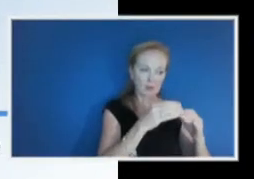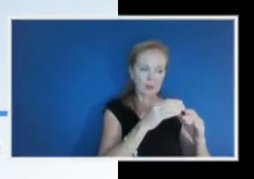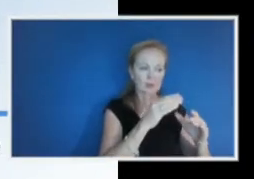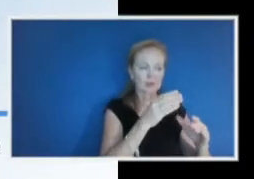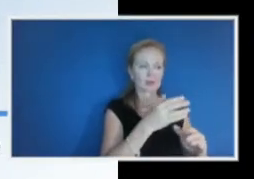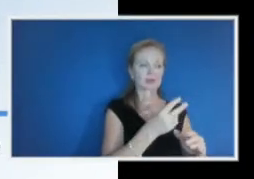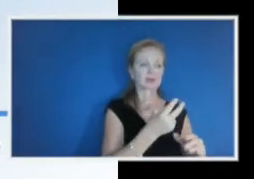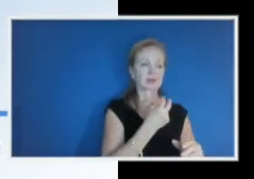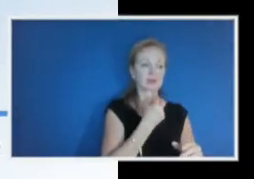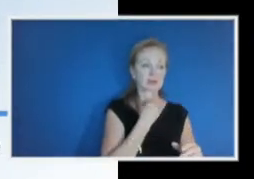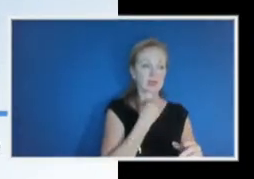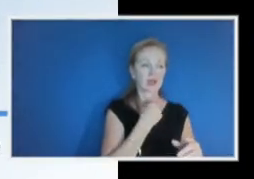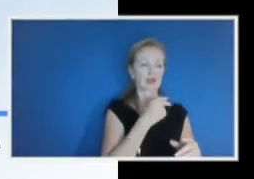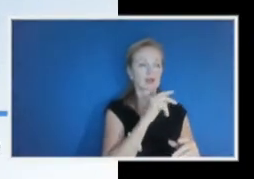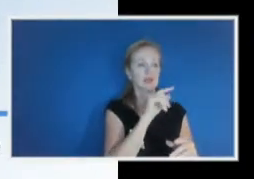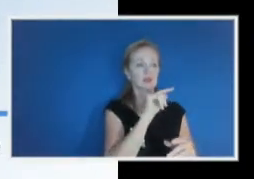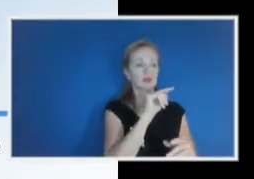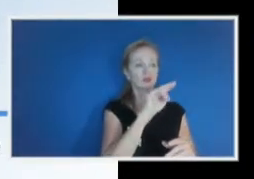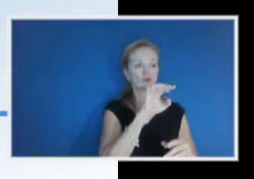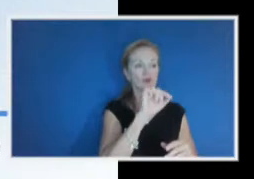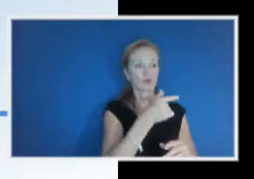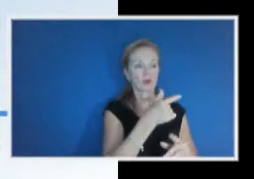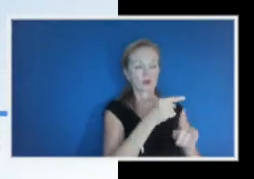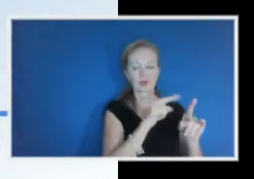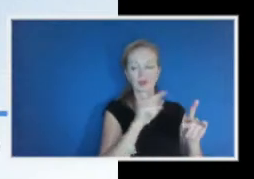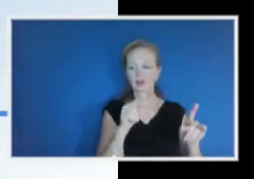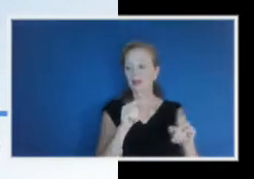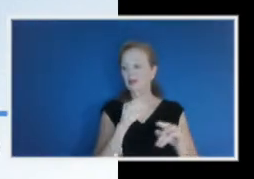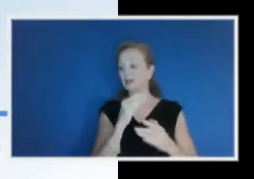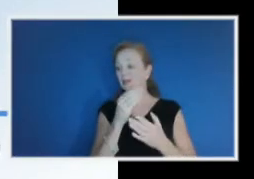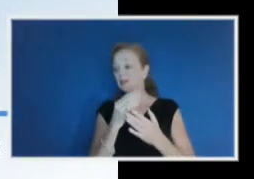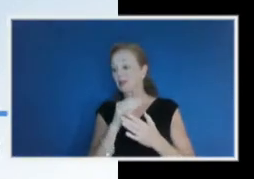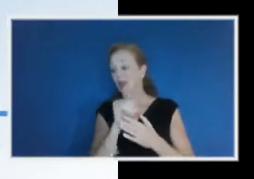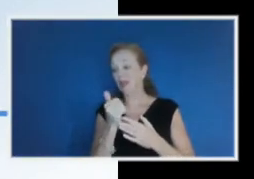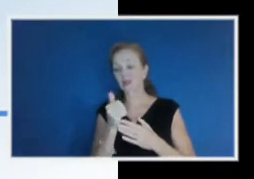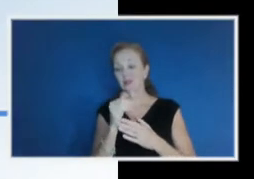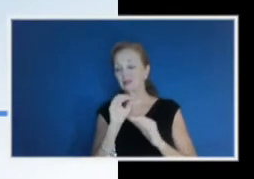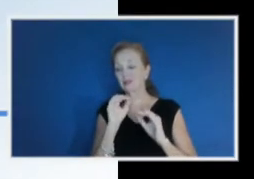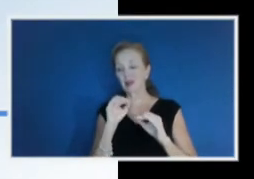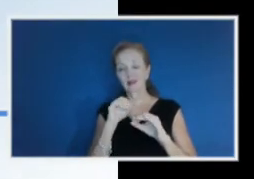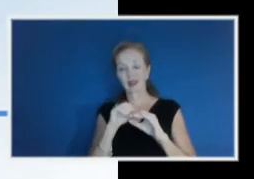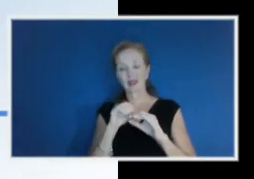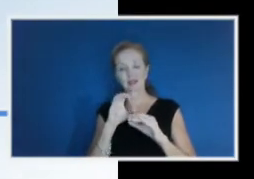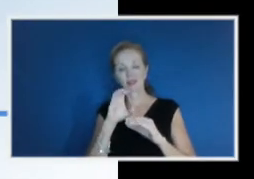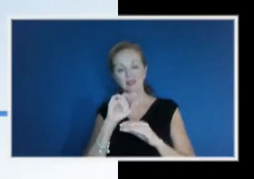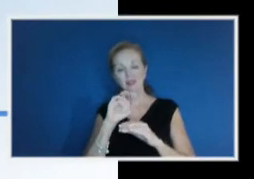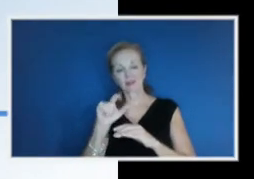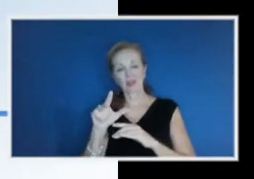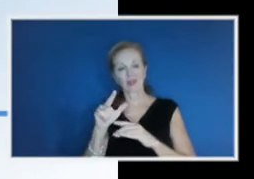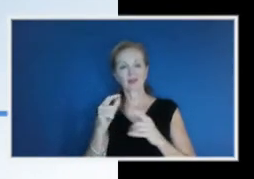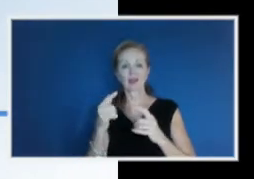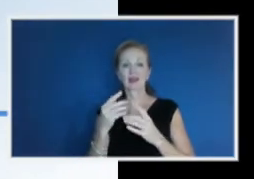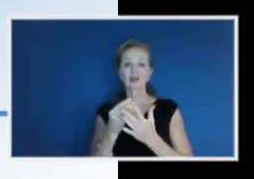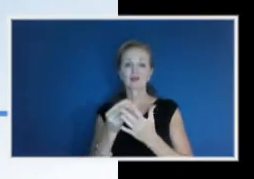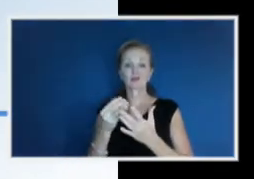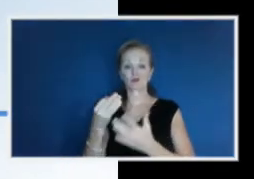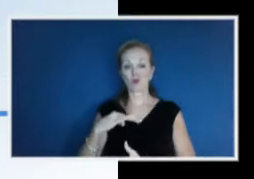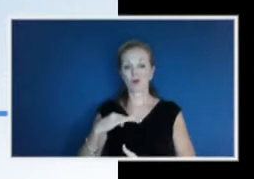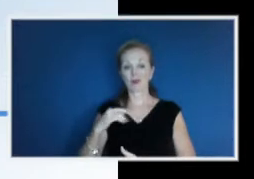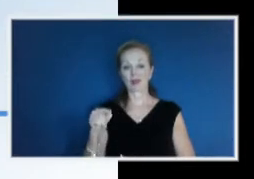in heavy civil, which is really where the money and the profit is. So that slide's an attempt to condense a pretty